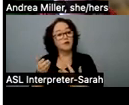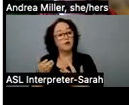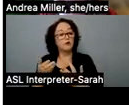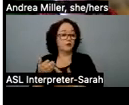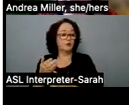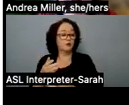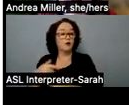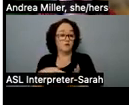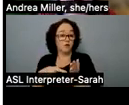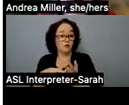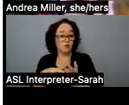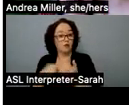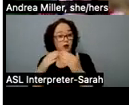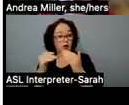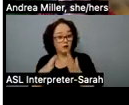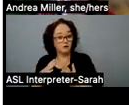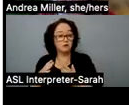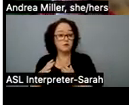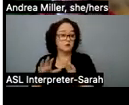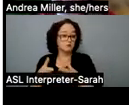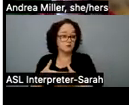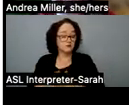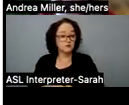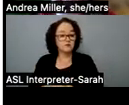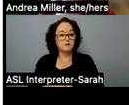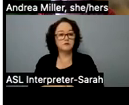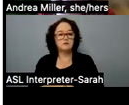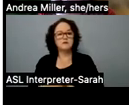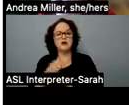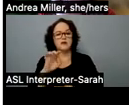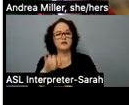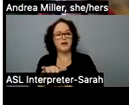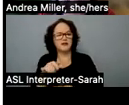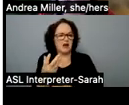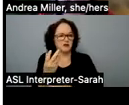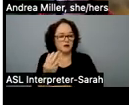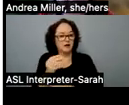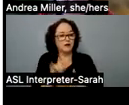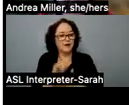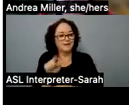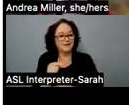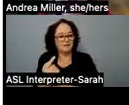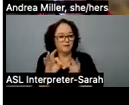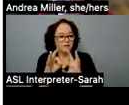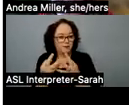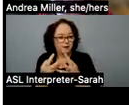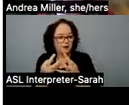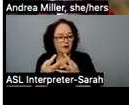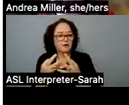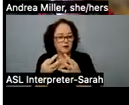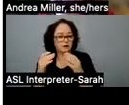state. And these are single story cottage, these outside ones. They kind of fit into the feel of